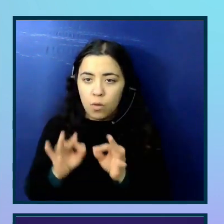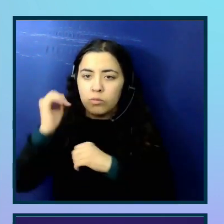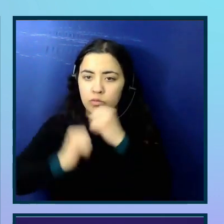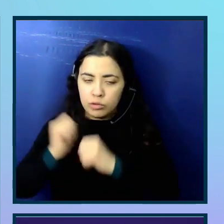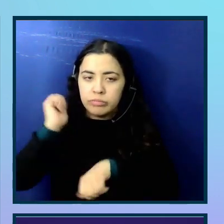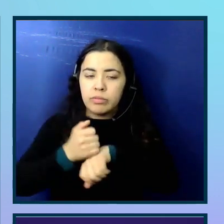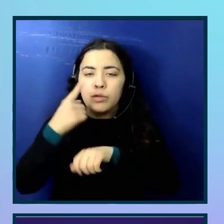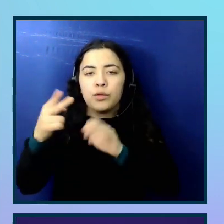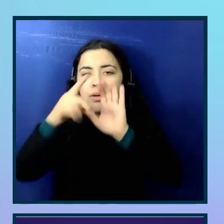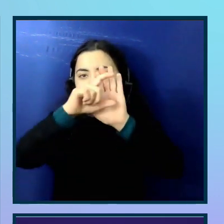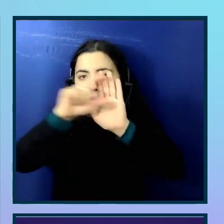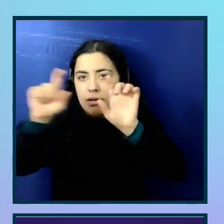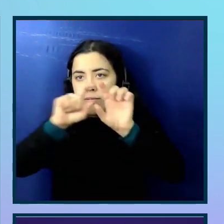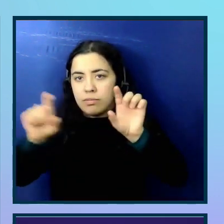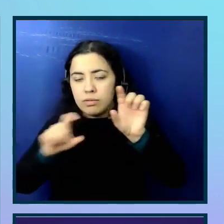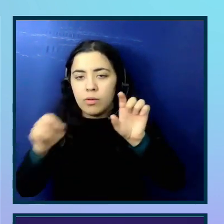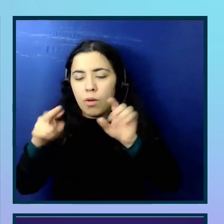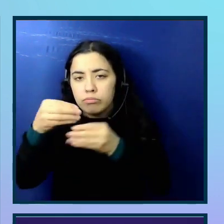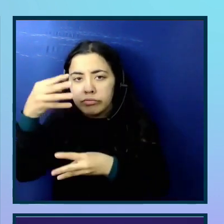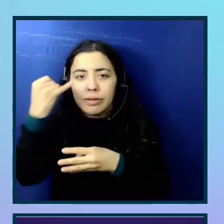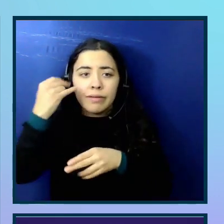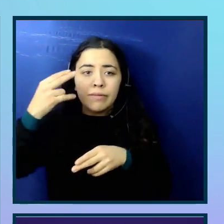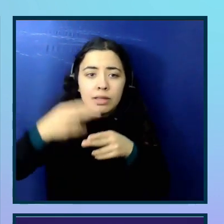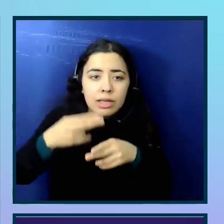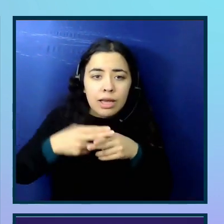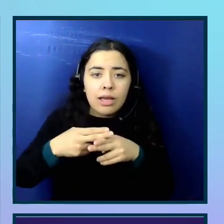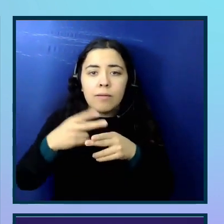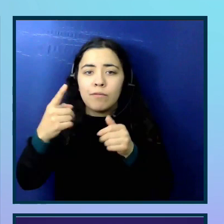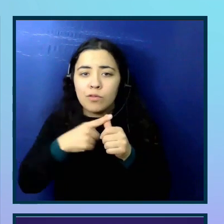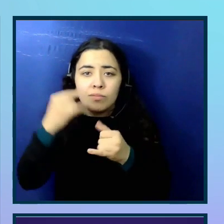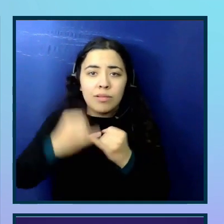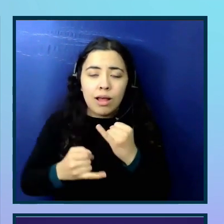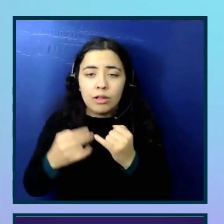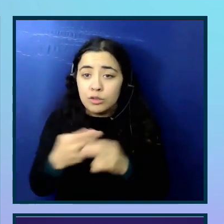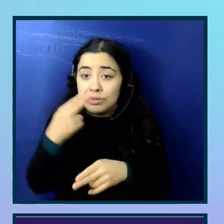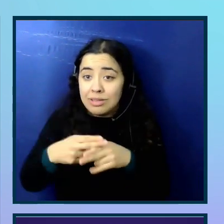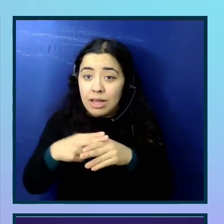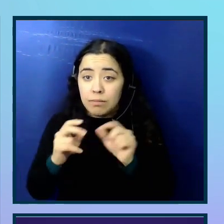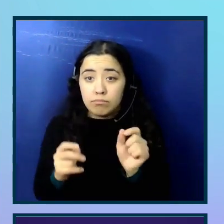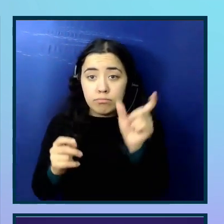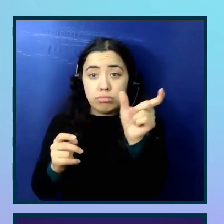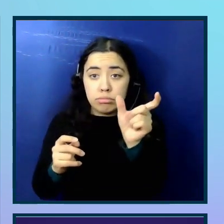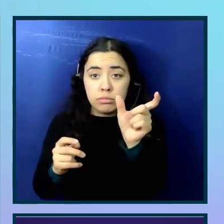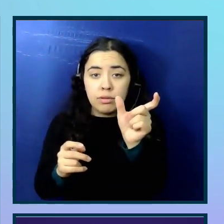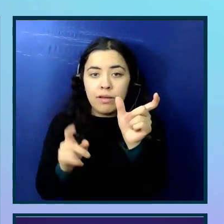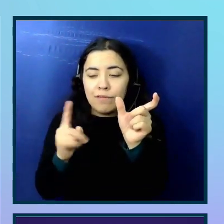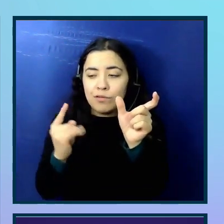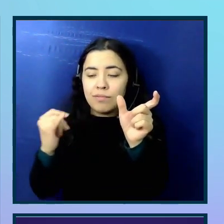questions into bite-sized batches. So if it's name and you need first and last, use name as a major heading and then use first and last as a